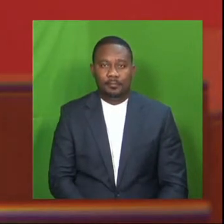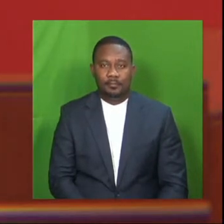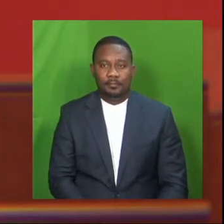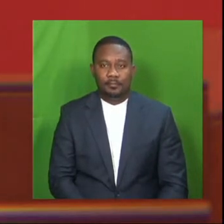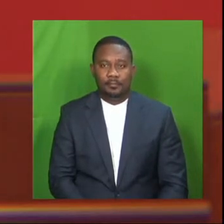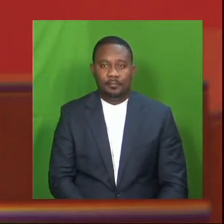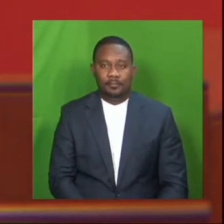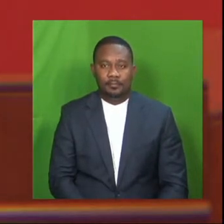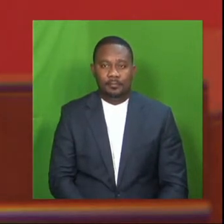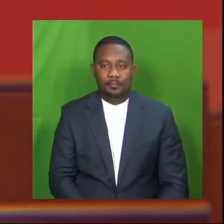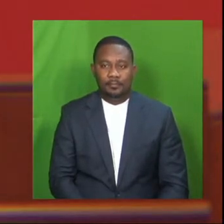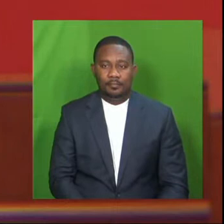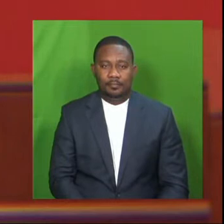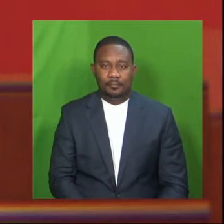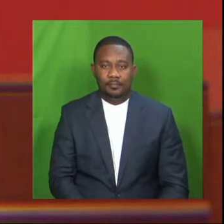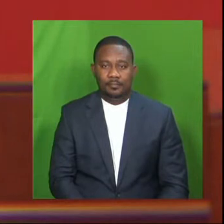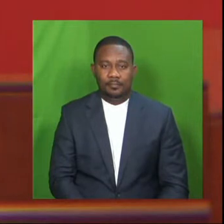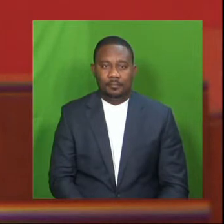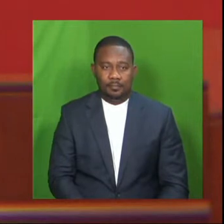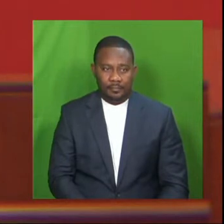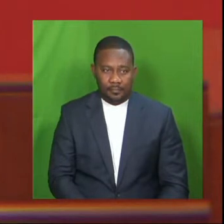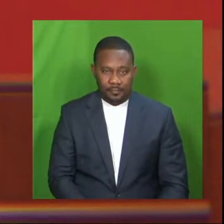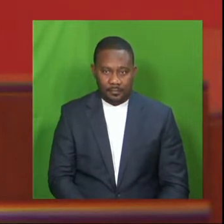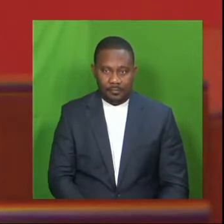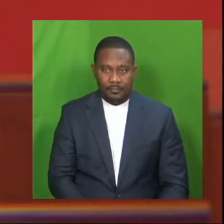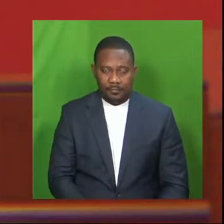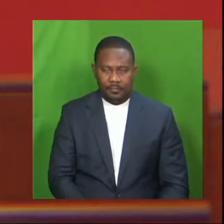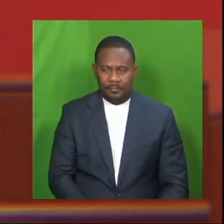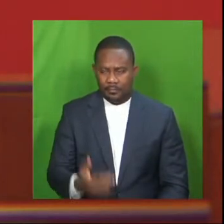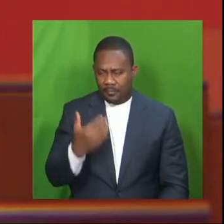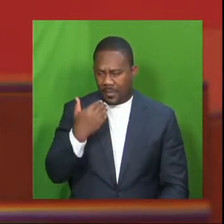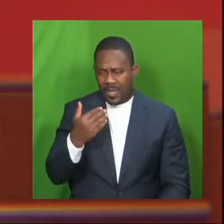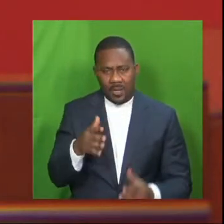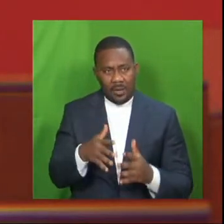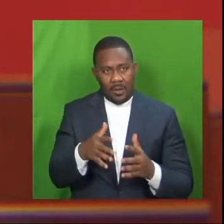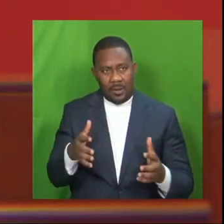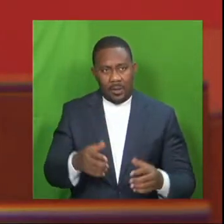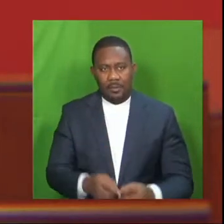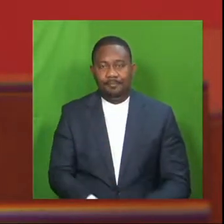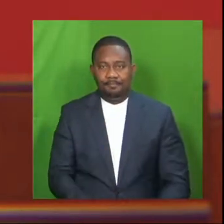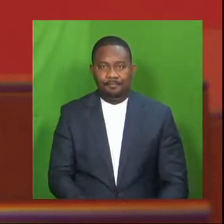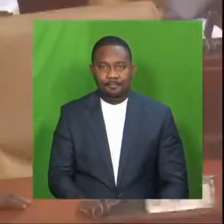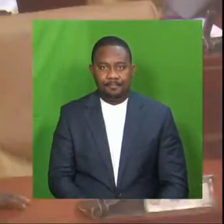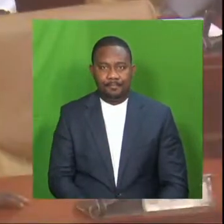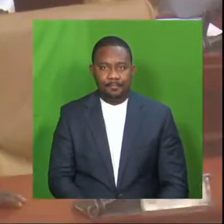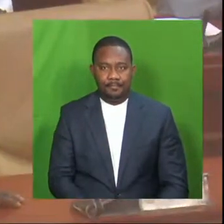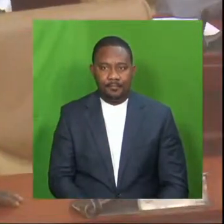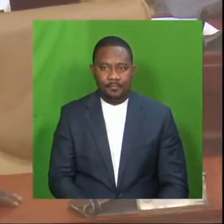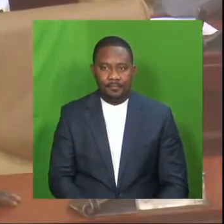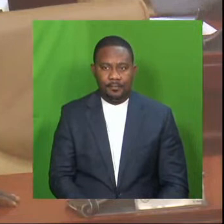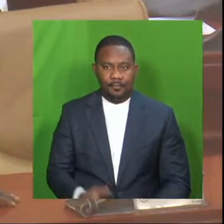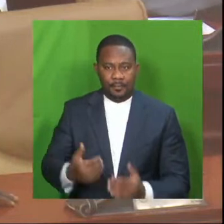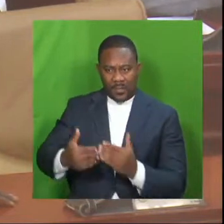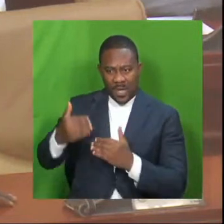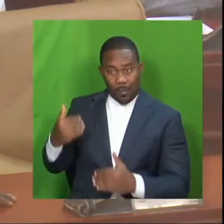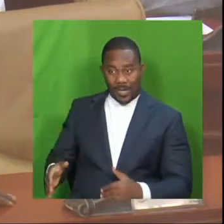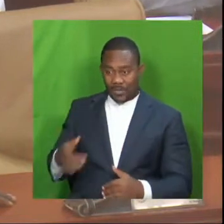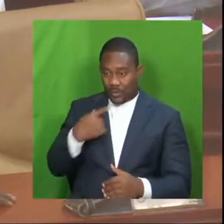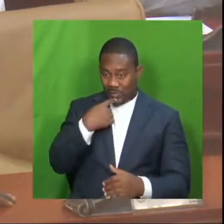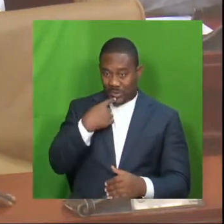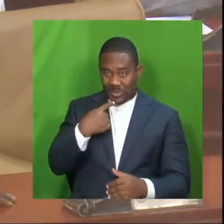Yes, Honorable. Mr. Speaker, thank you very much. Mr. Speaker, just to seek guidance from you. Earlier when you were ruling, I heard